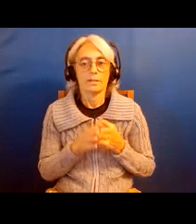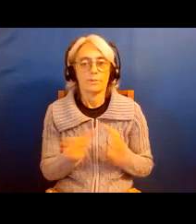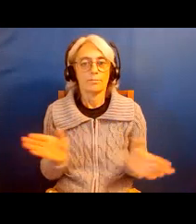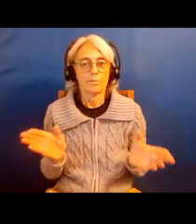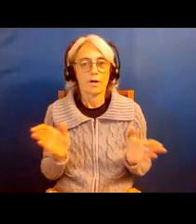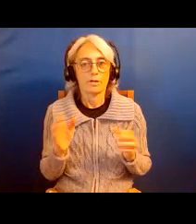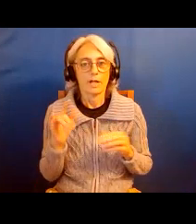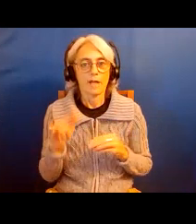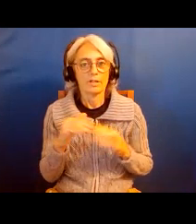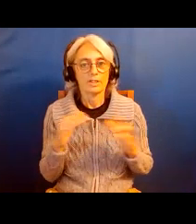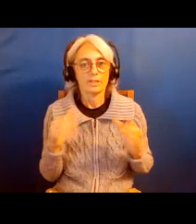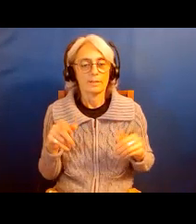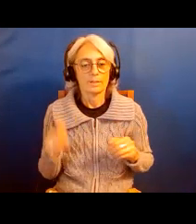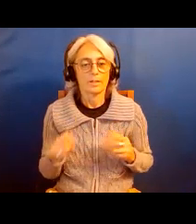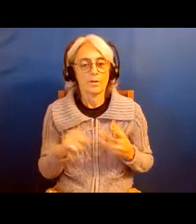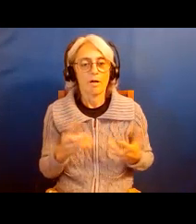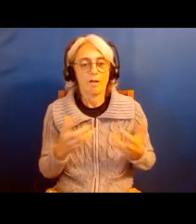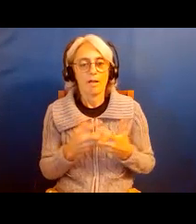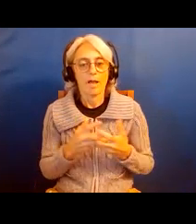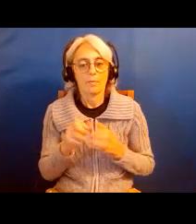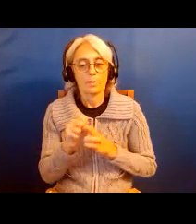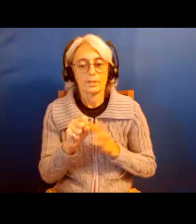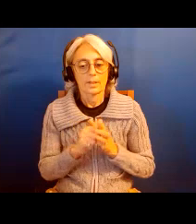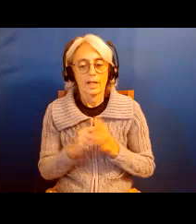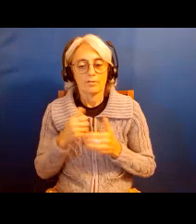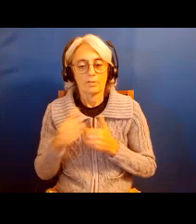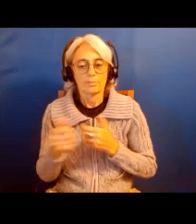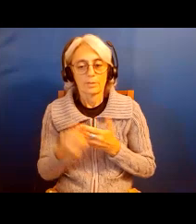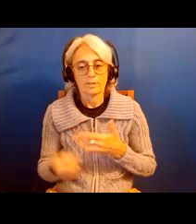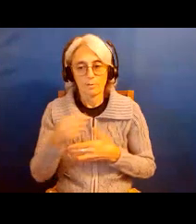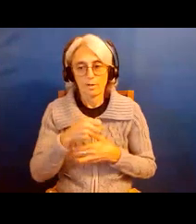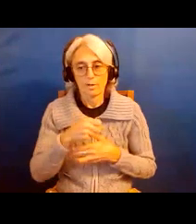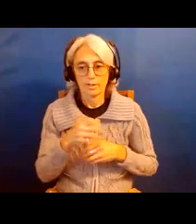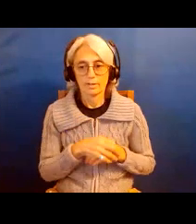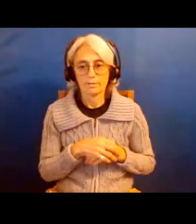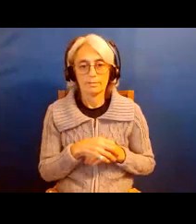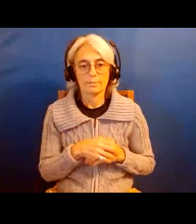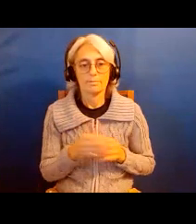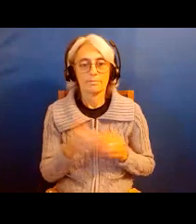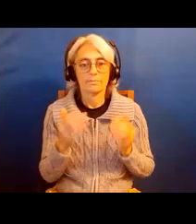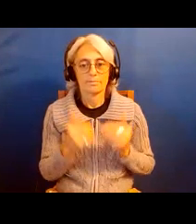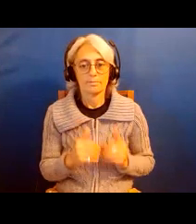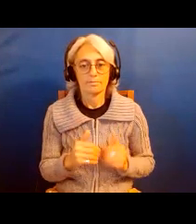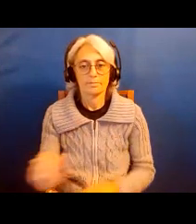or alignment with state's transportation priorities. Next slide, please.